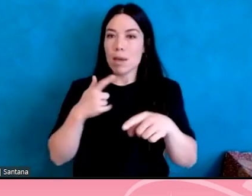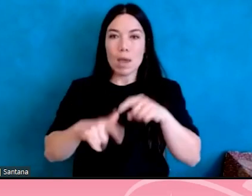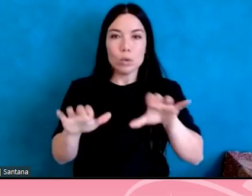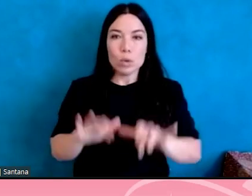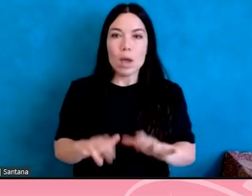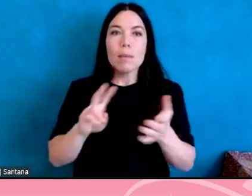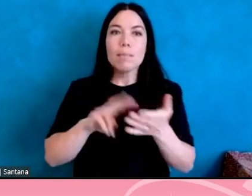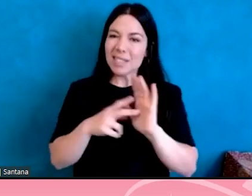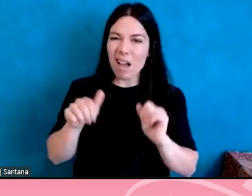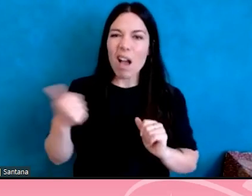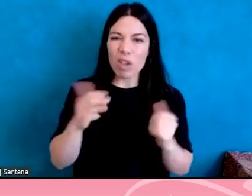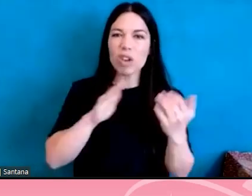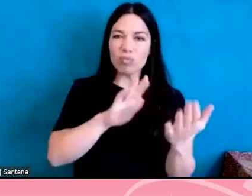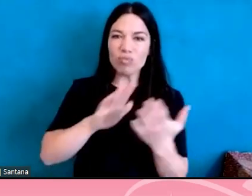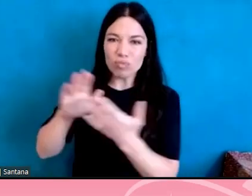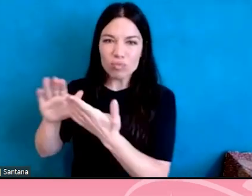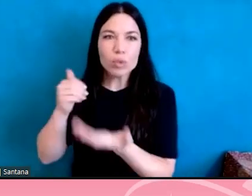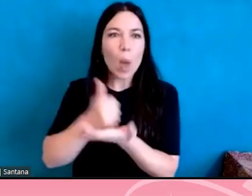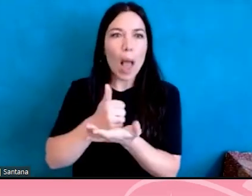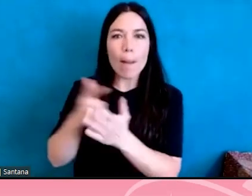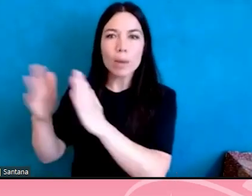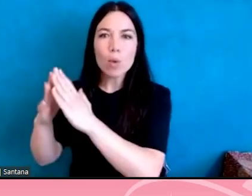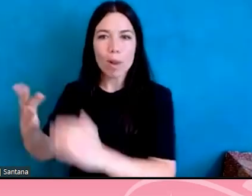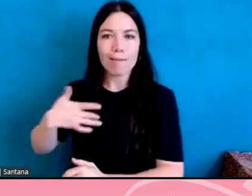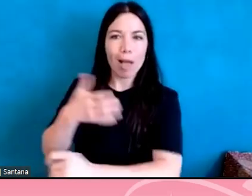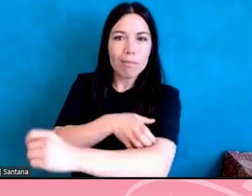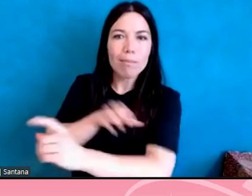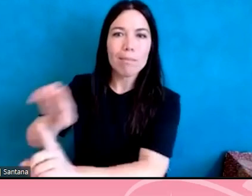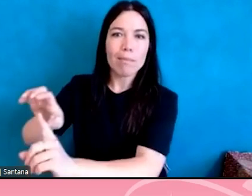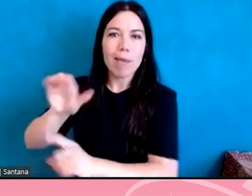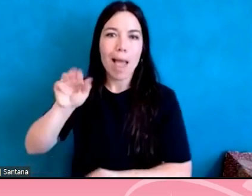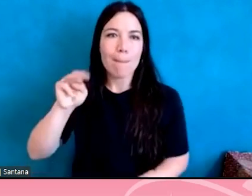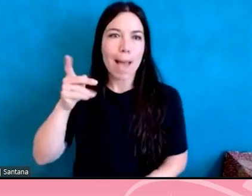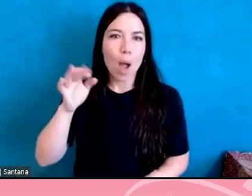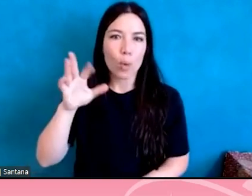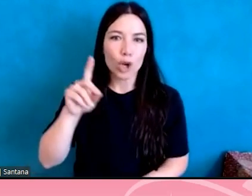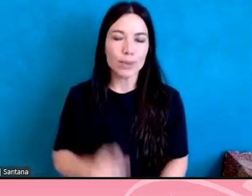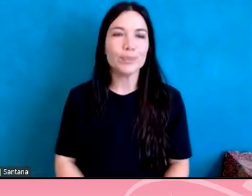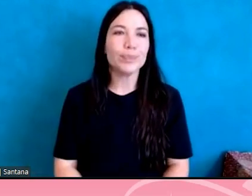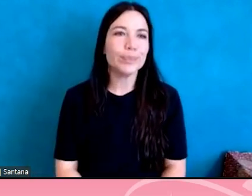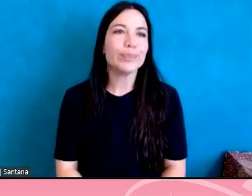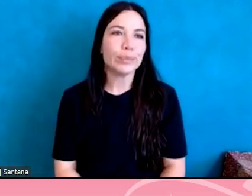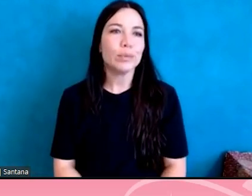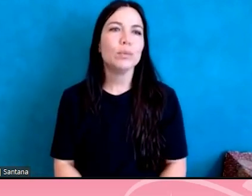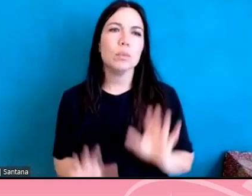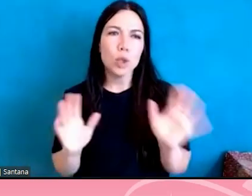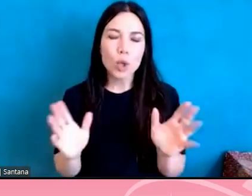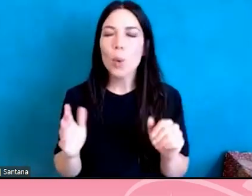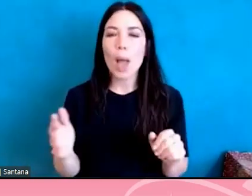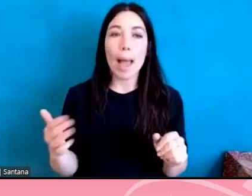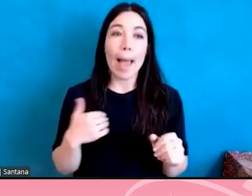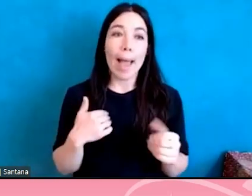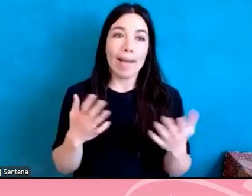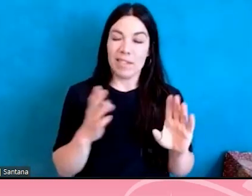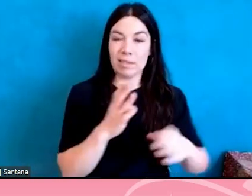become empowered. There is the idea of community engaged research from none at all on